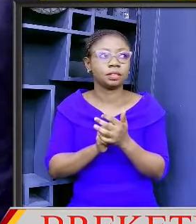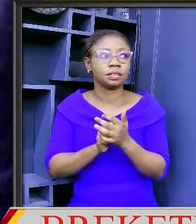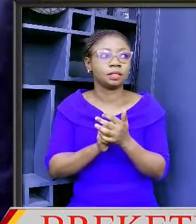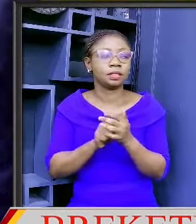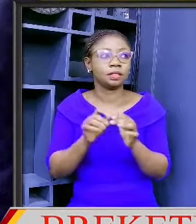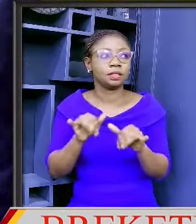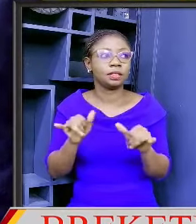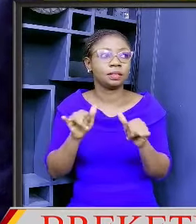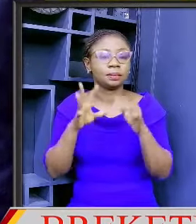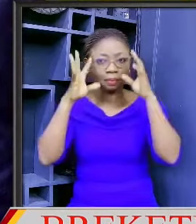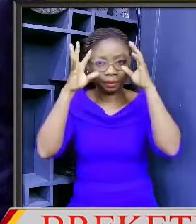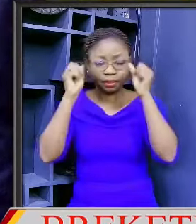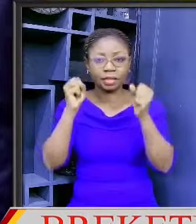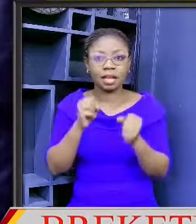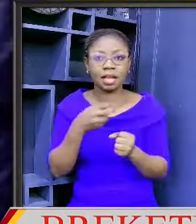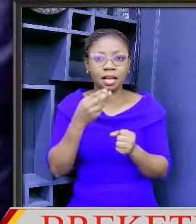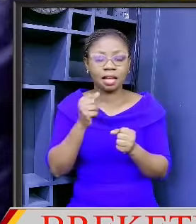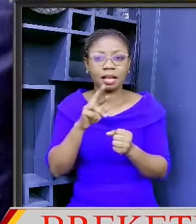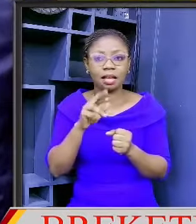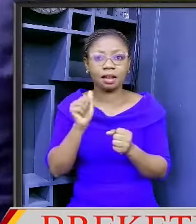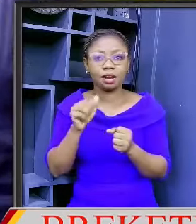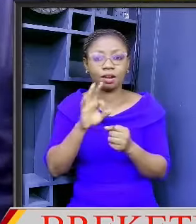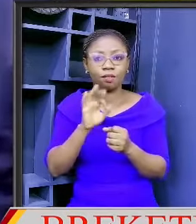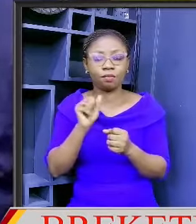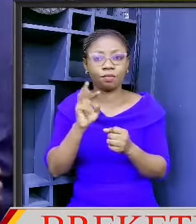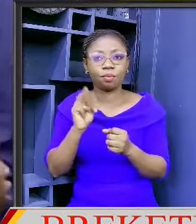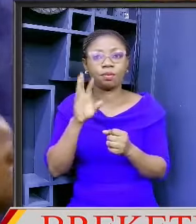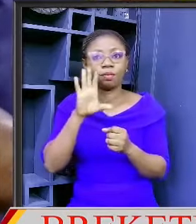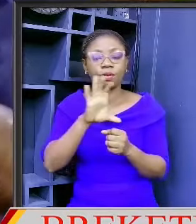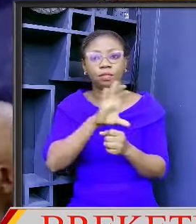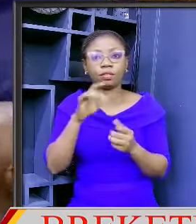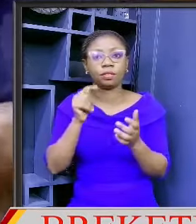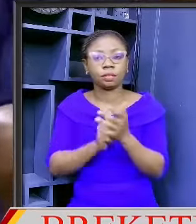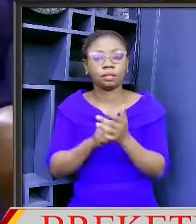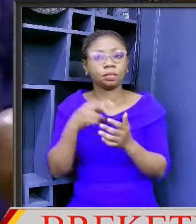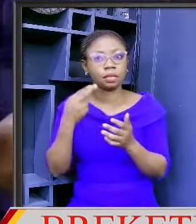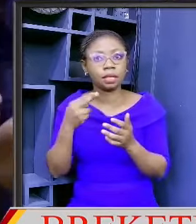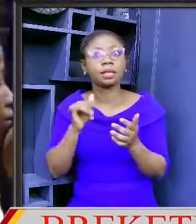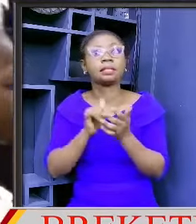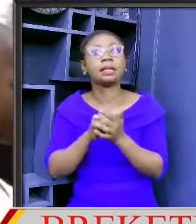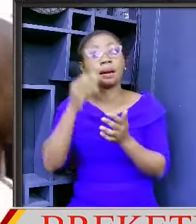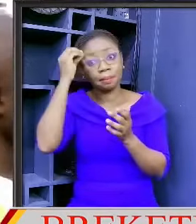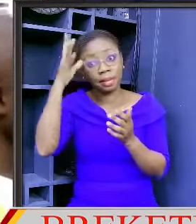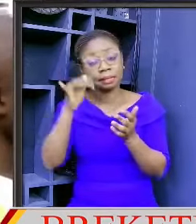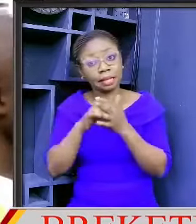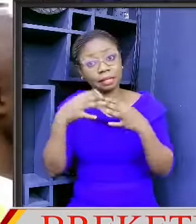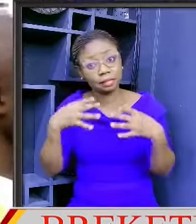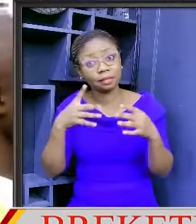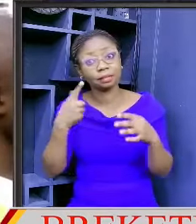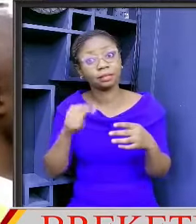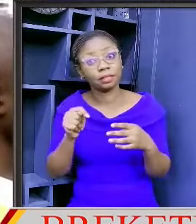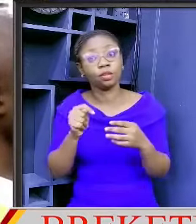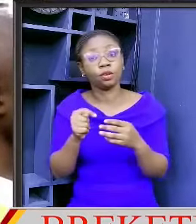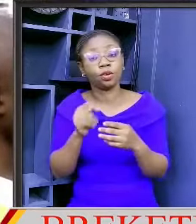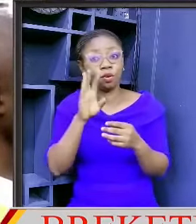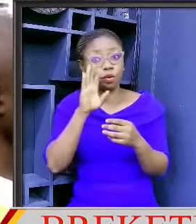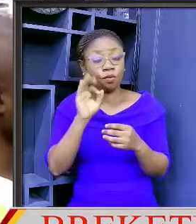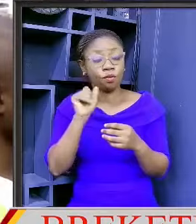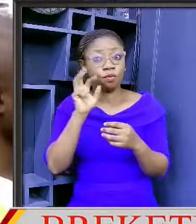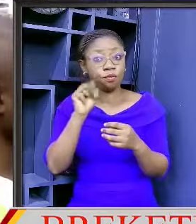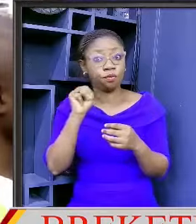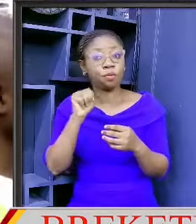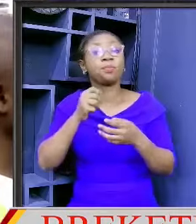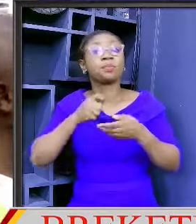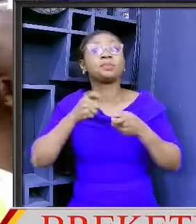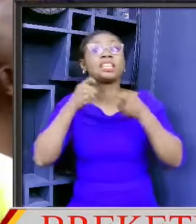$500,000, yes, $50,000, yes, $20,000, yes, $10,000, yes, $1,000, yes, $50,000, yes, sir. Ordinary president. Yes, sir. Okay, Harafum, $500,000. Yes, the